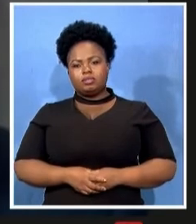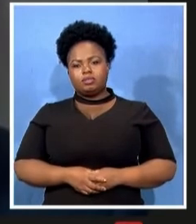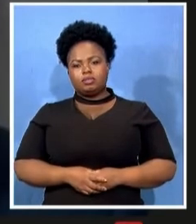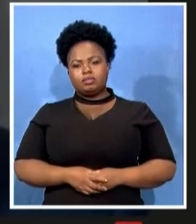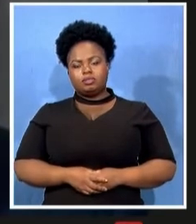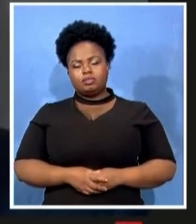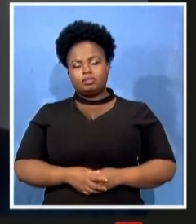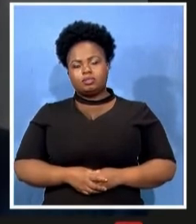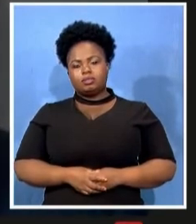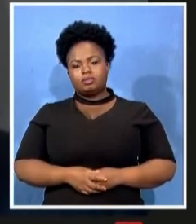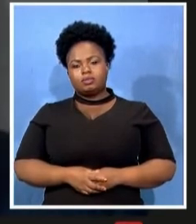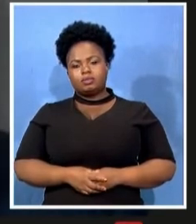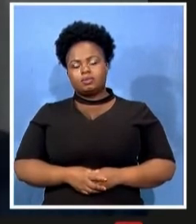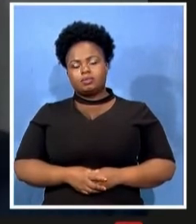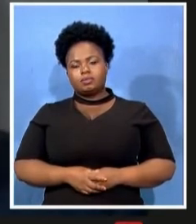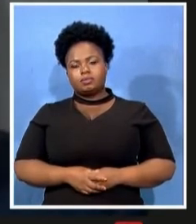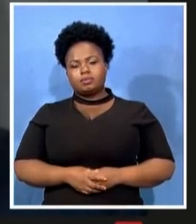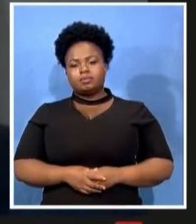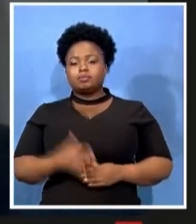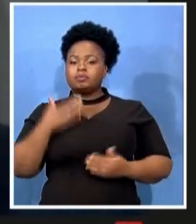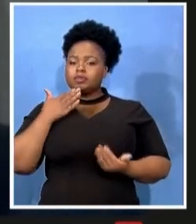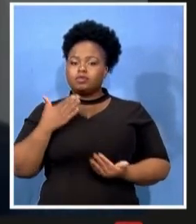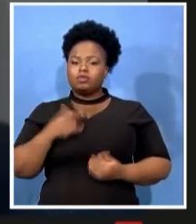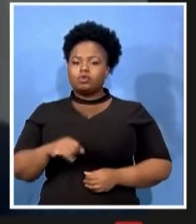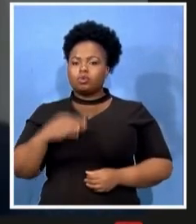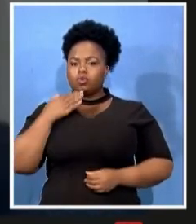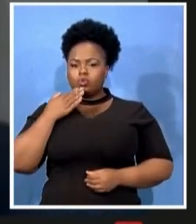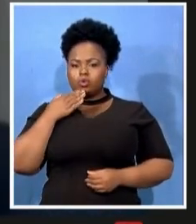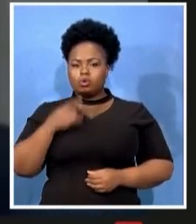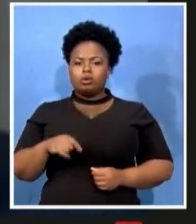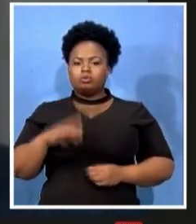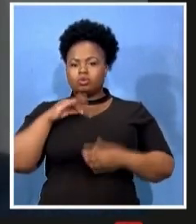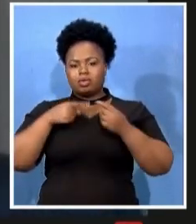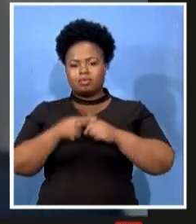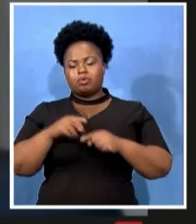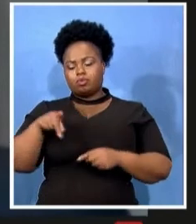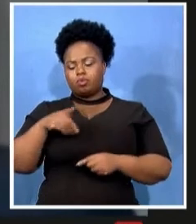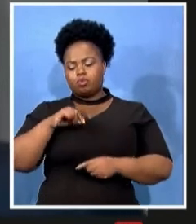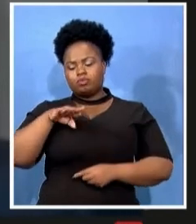Member Pumza Janchi. I have 5 points I want to speak on.